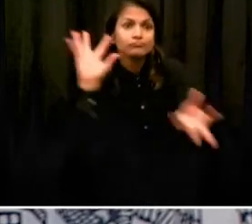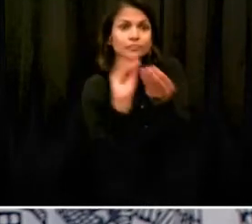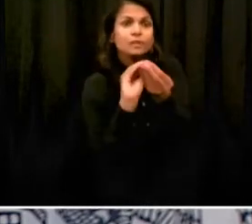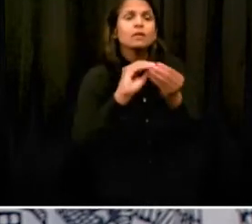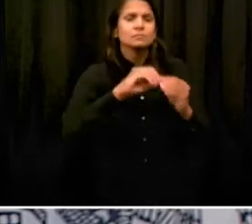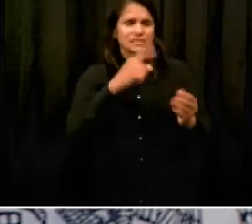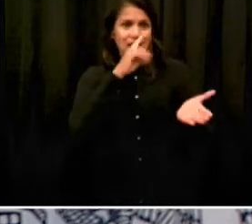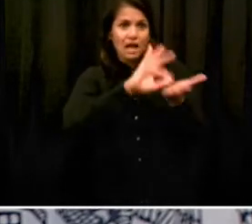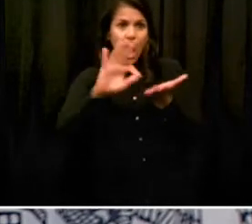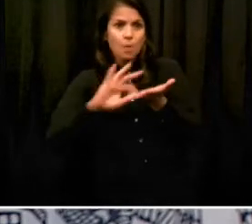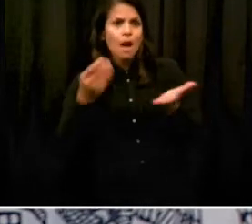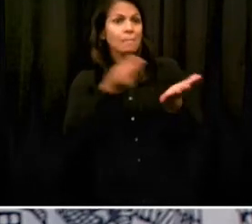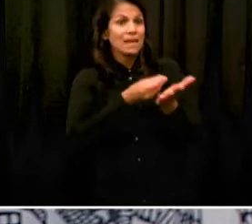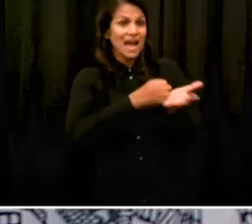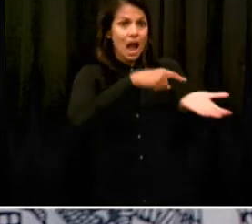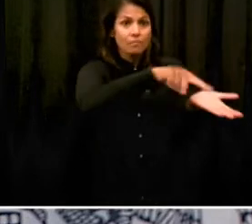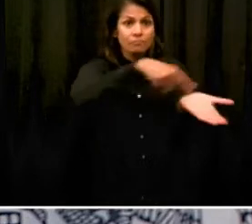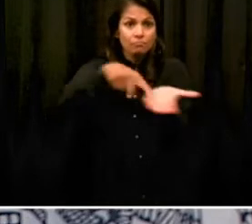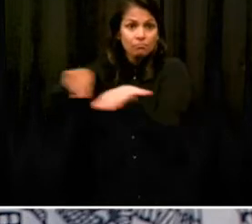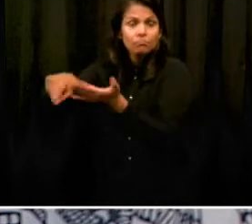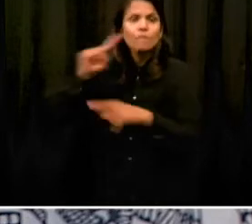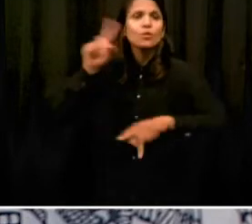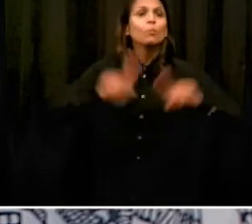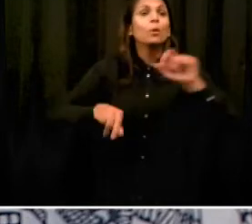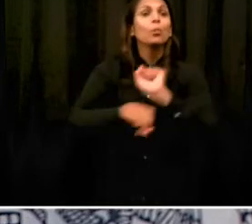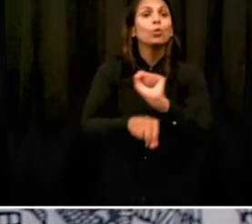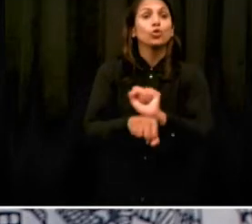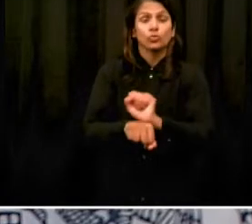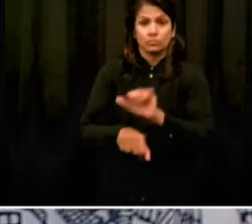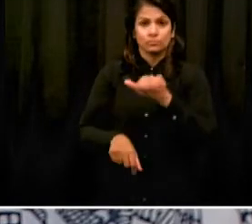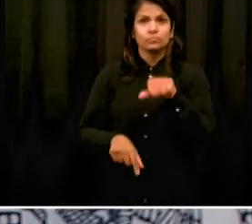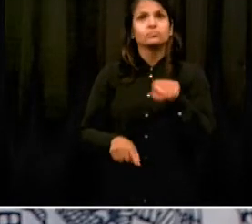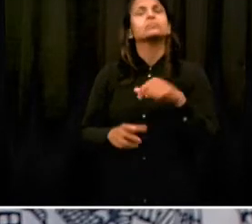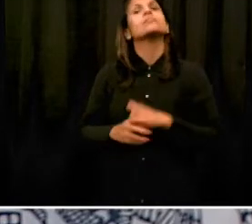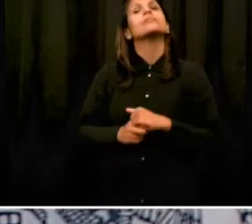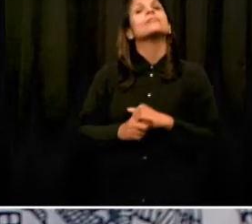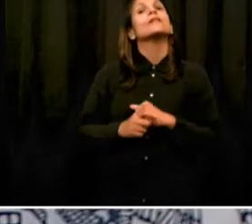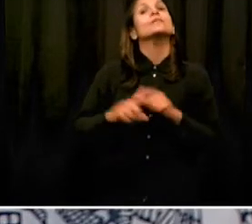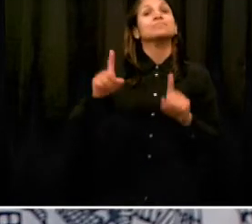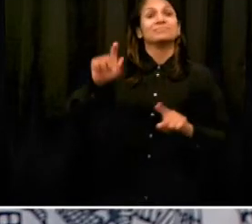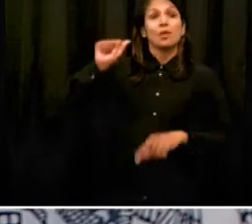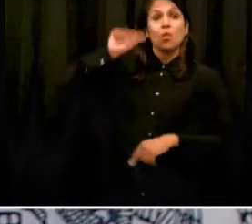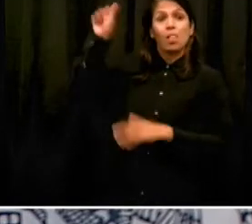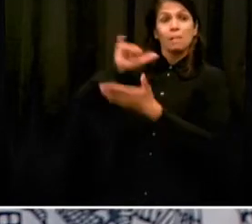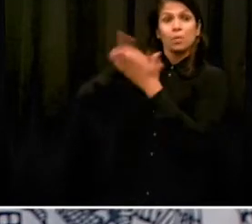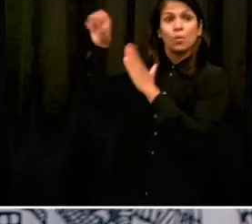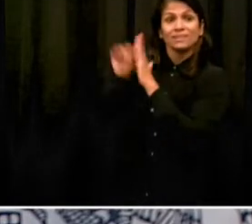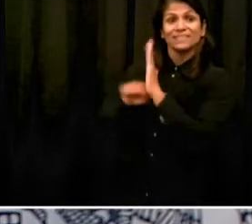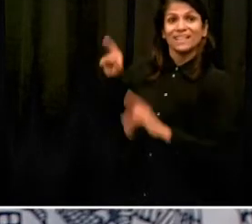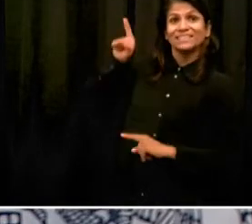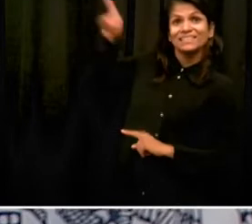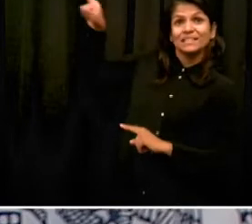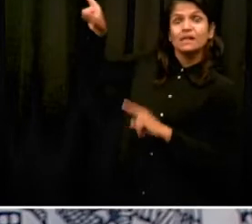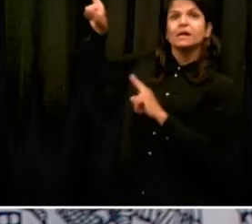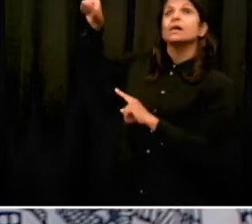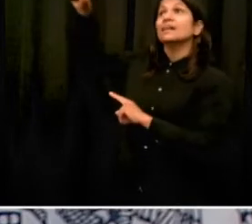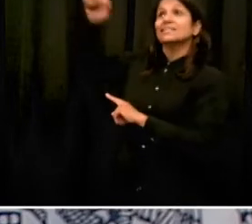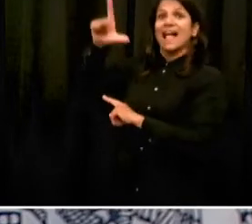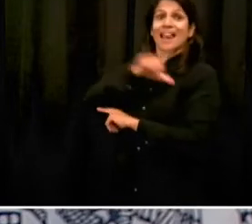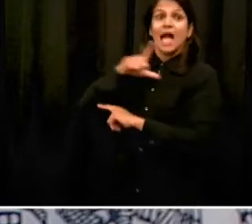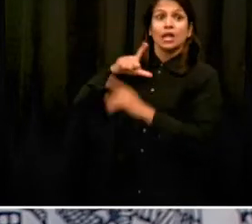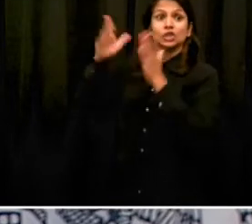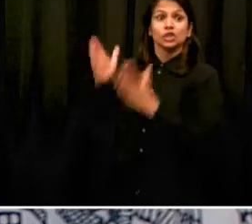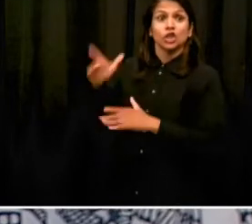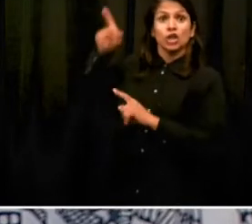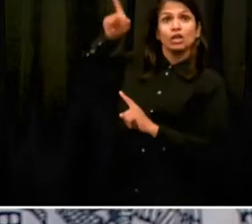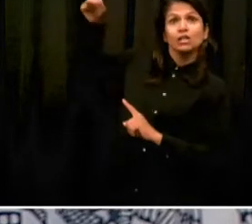If Albany is the legislature is definitively coming back and is willing